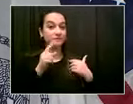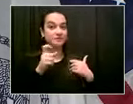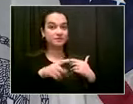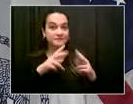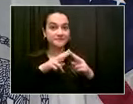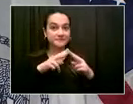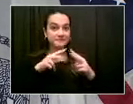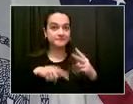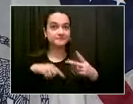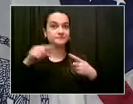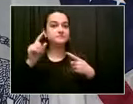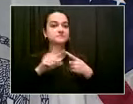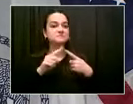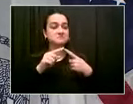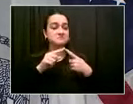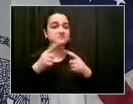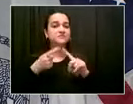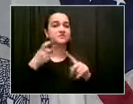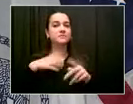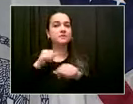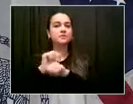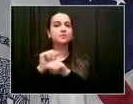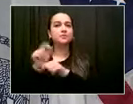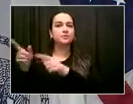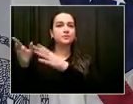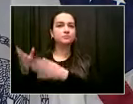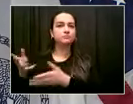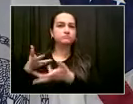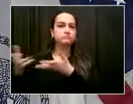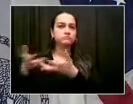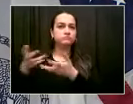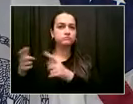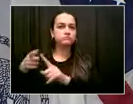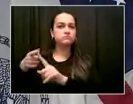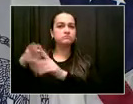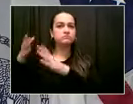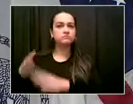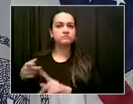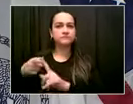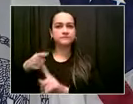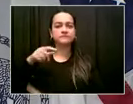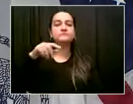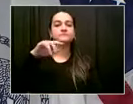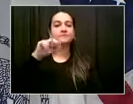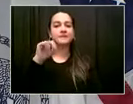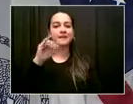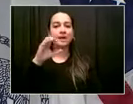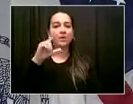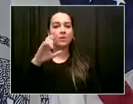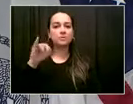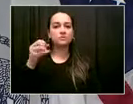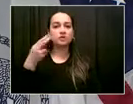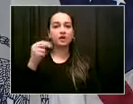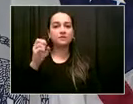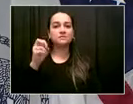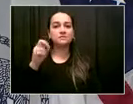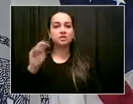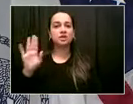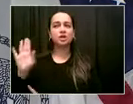Johnson, who points out that a person was pushed in Queens this